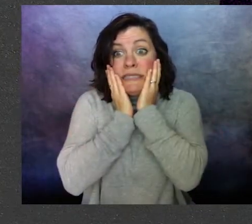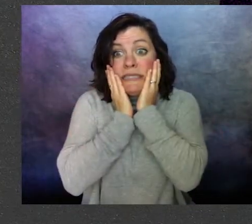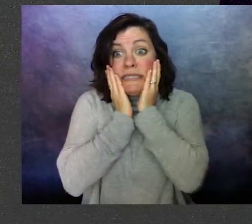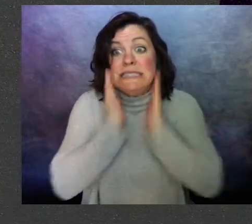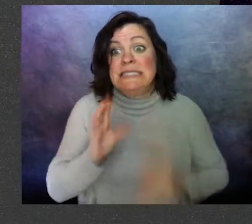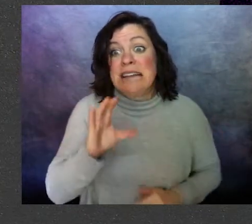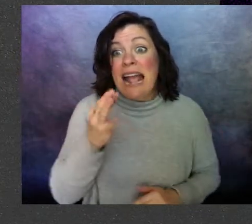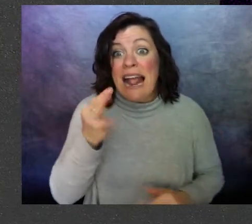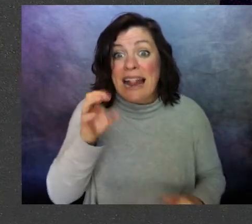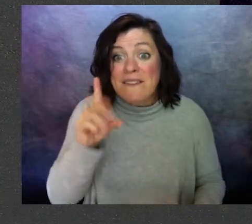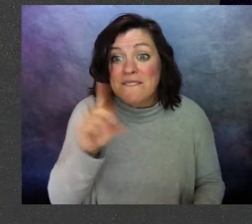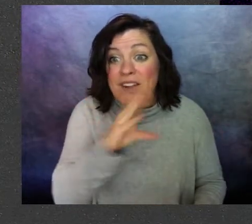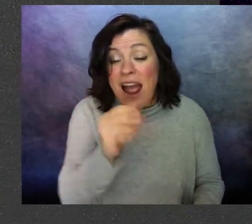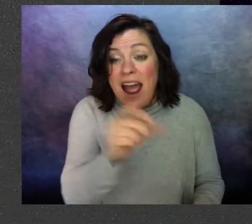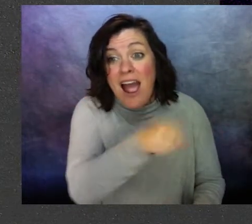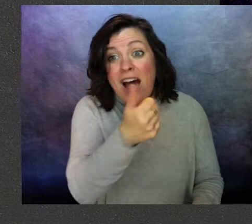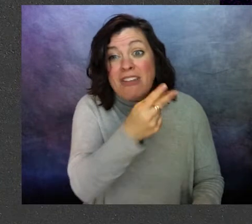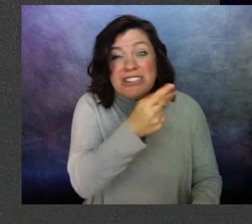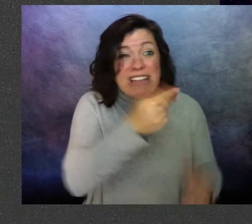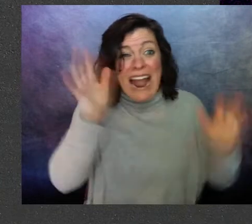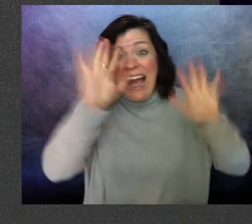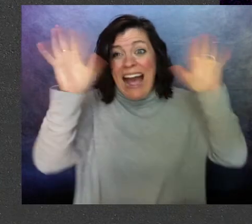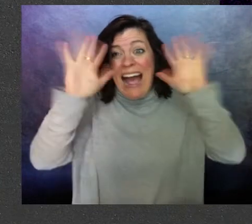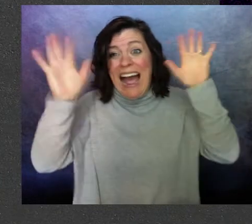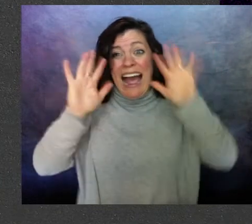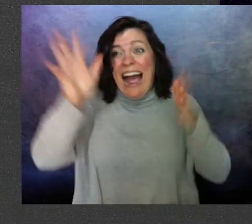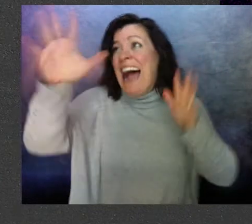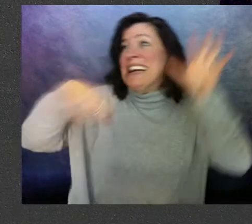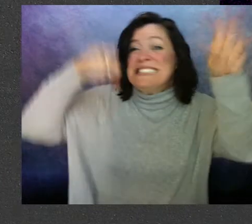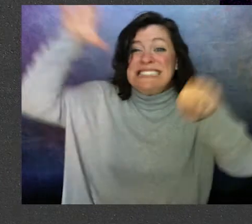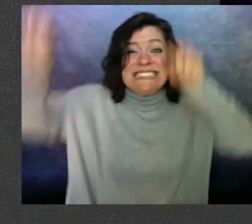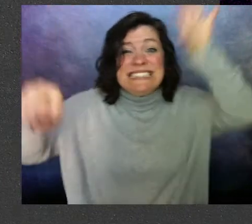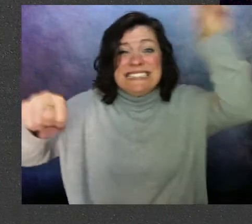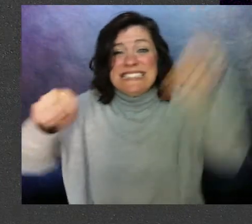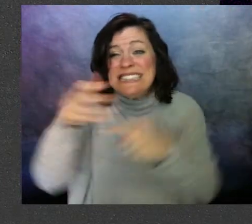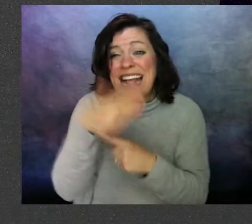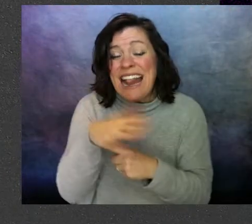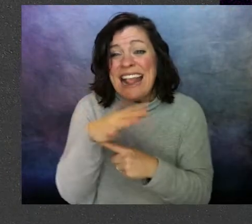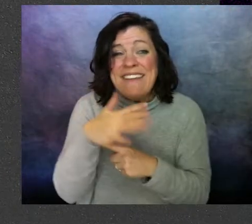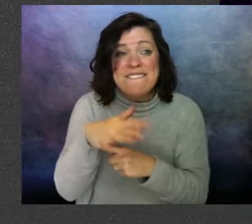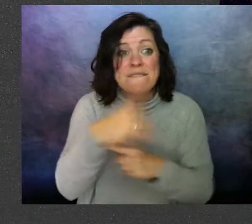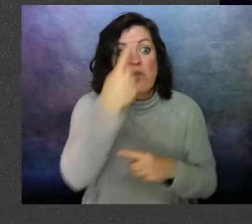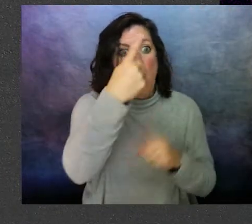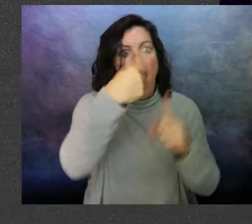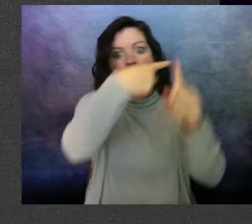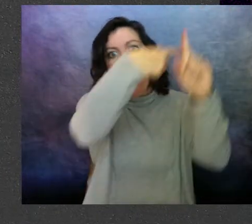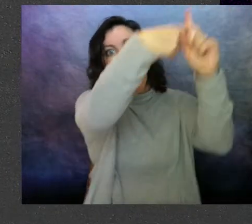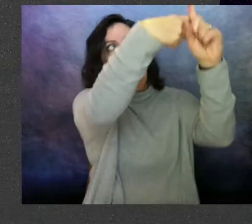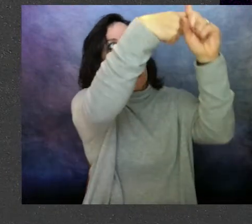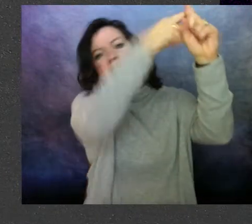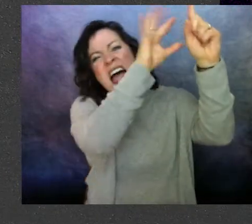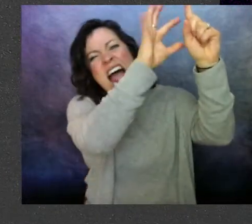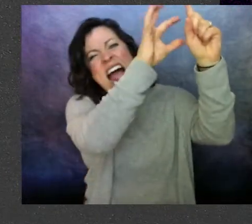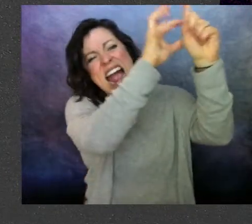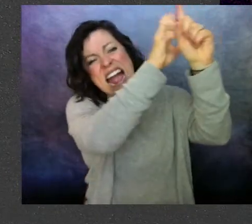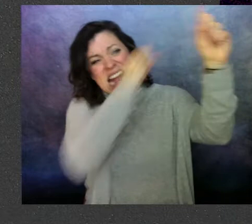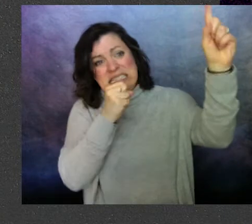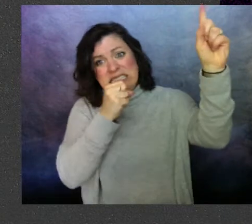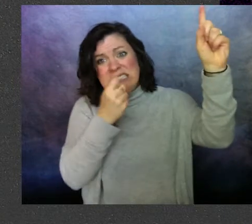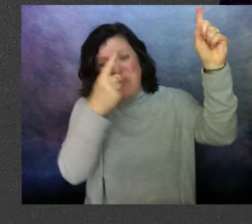Clifford and Cleo chased T-Bone's leaves. One leaf was on a weather vane. Another leaf was under the mail